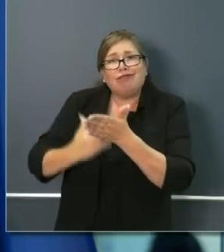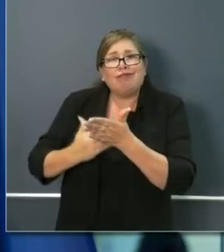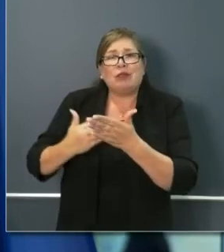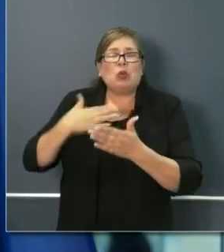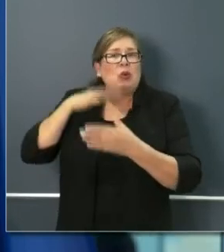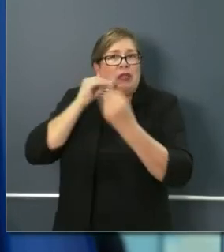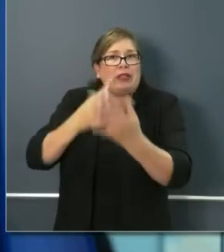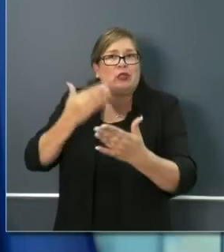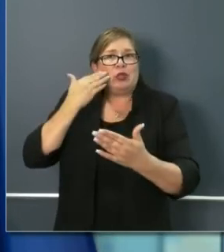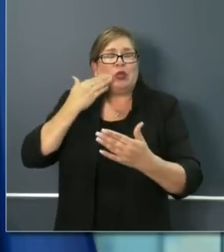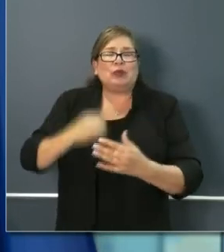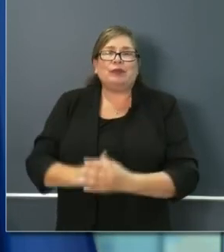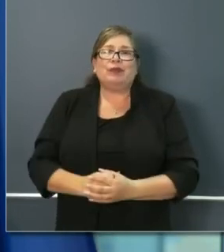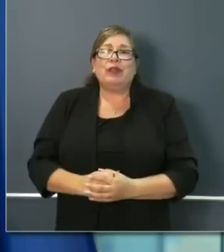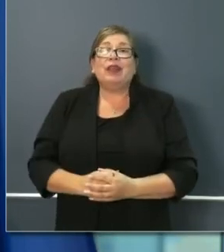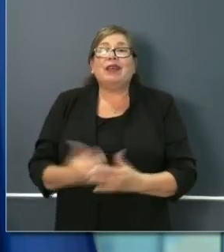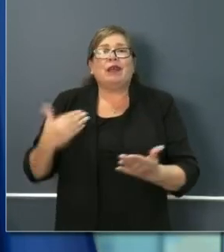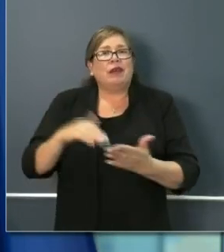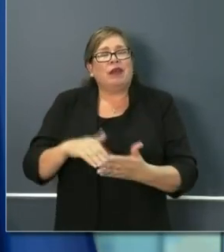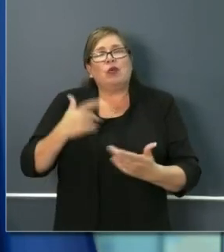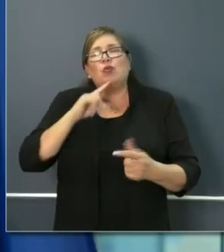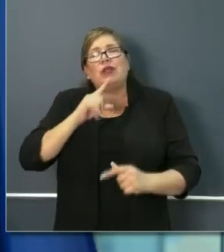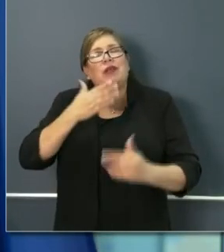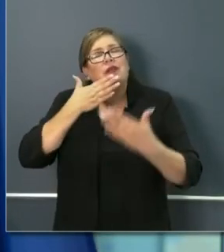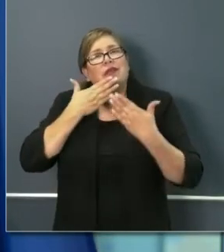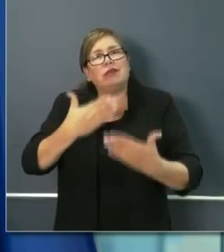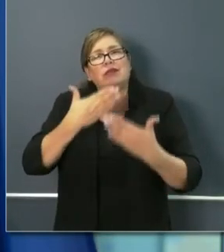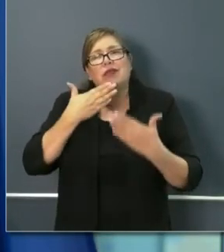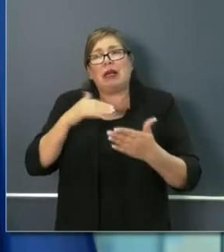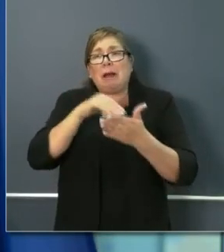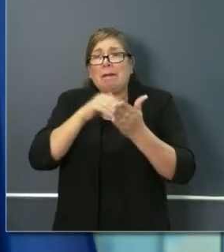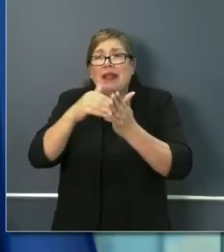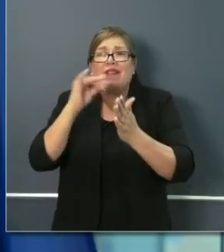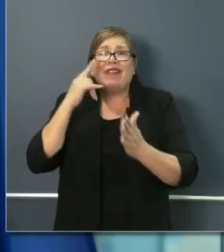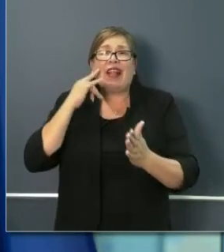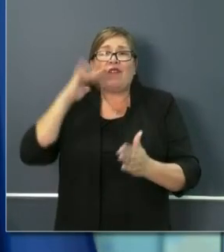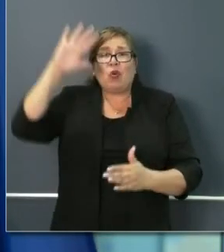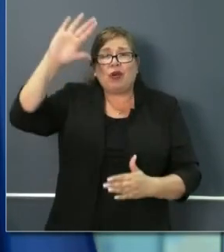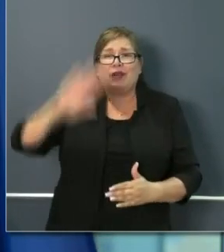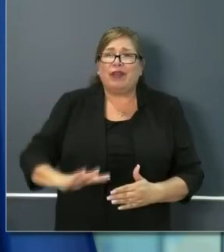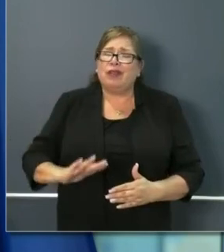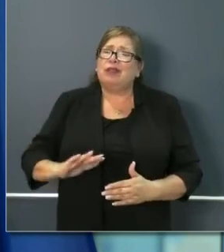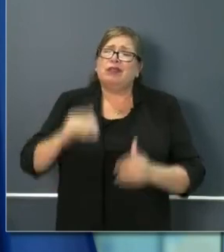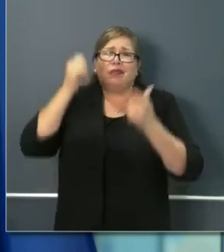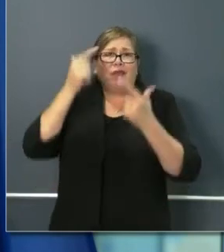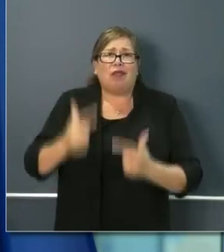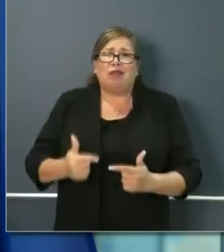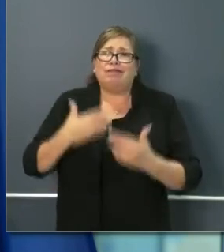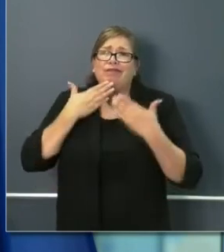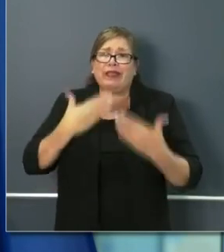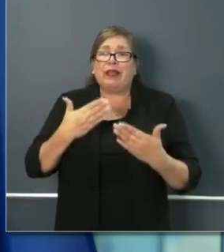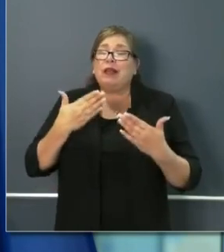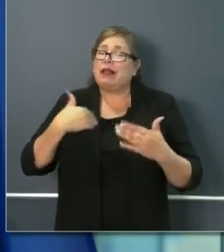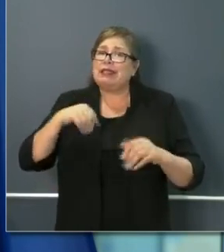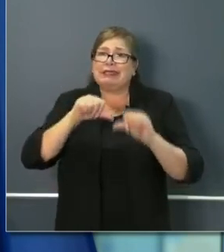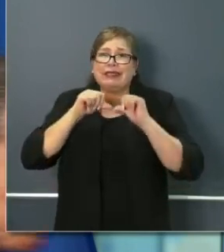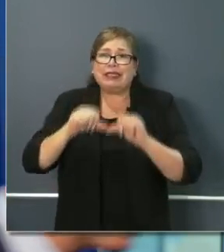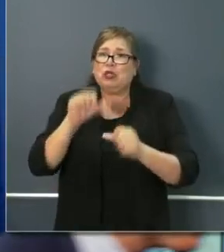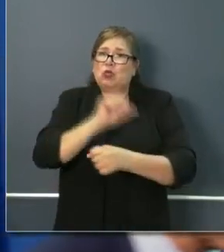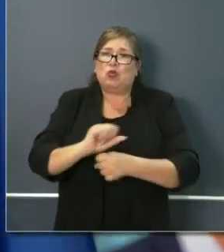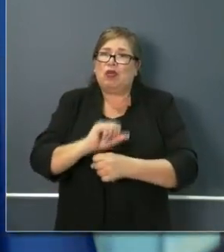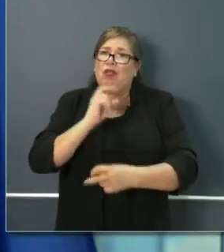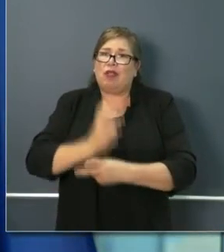deep appreciation and gratitude to millions of Californians. And let's continue to stay the course. Thank you.